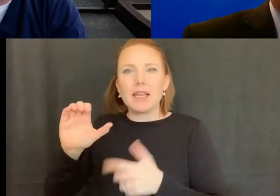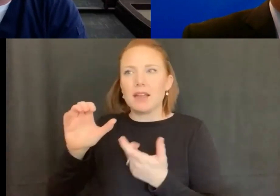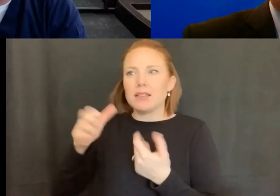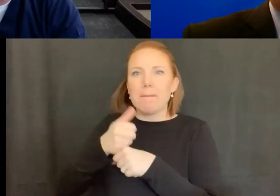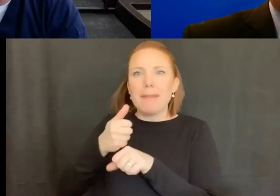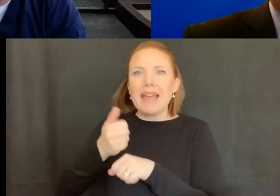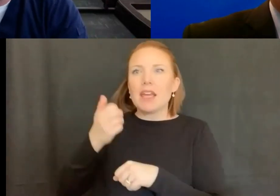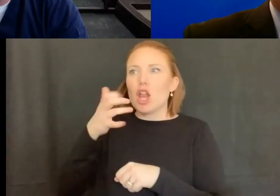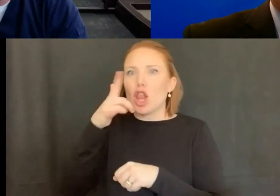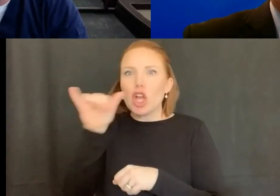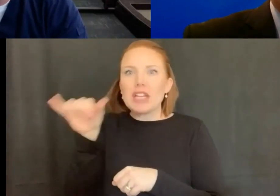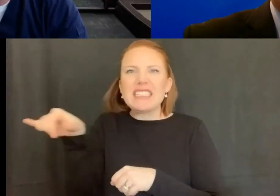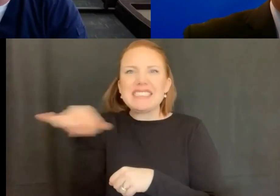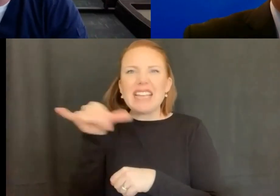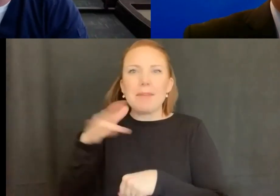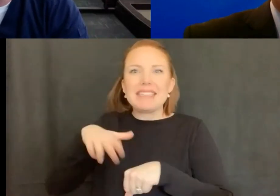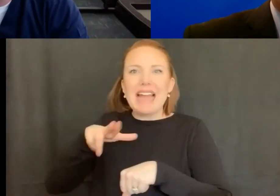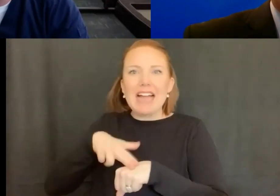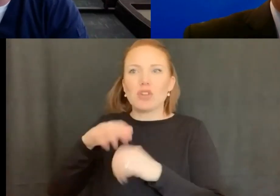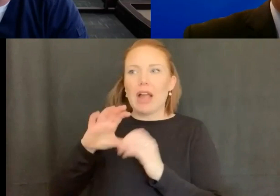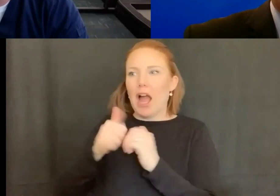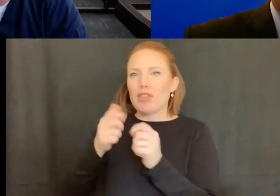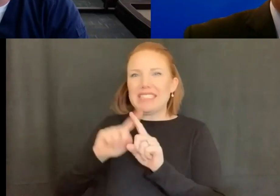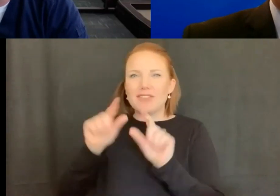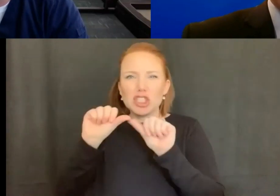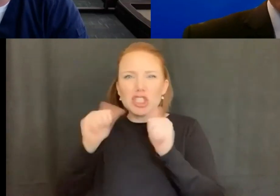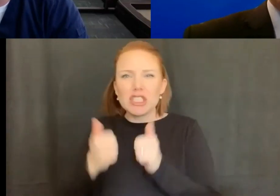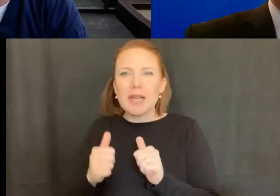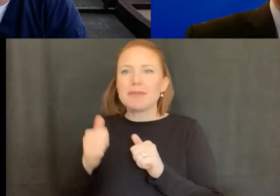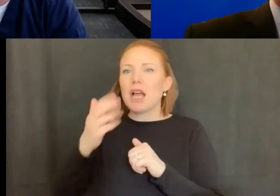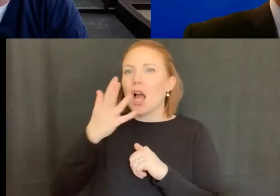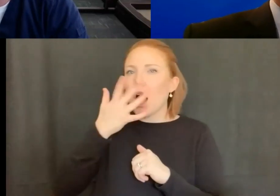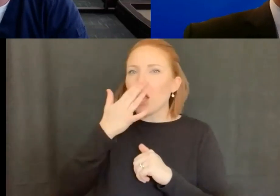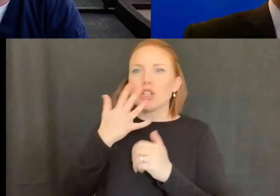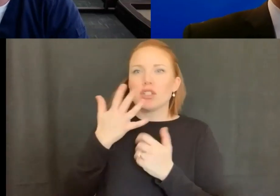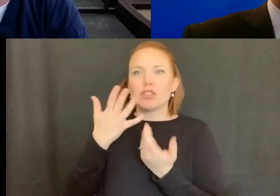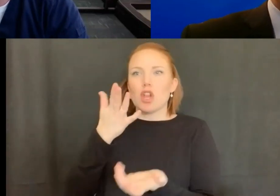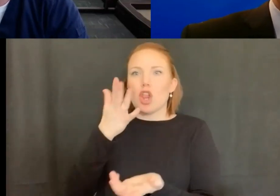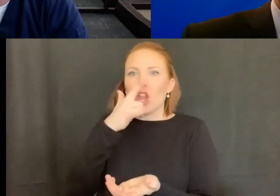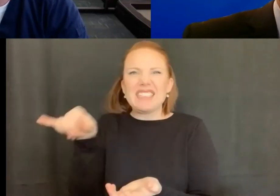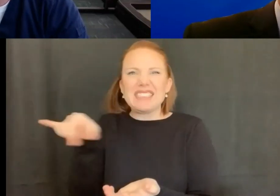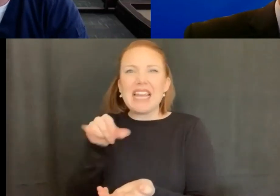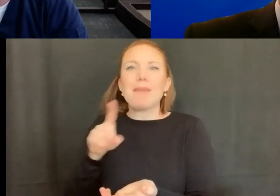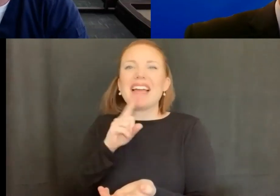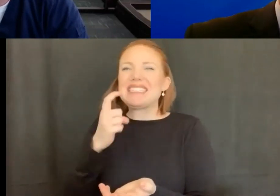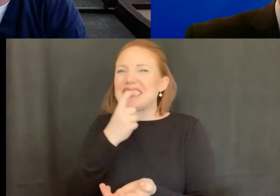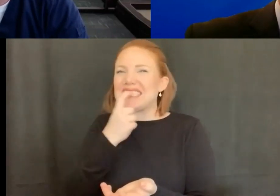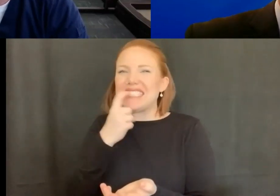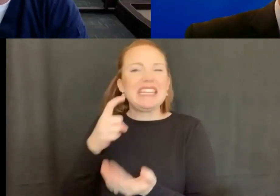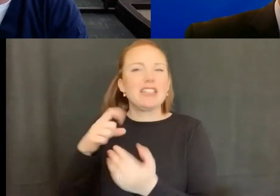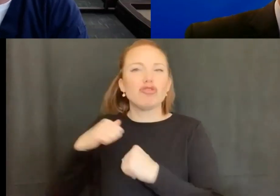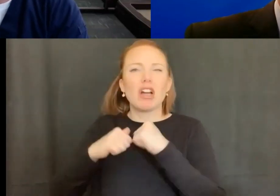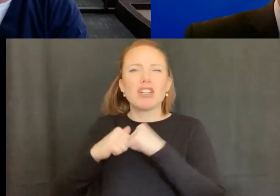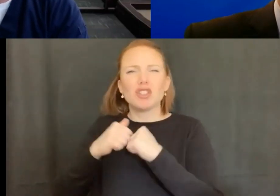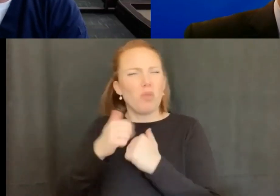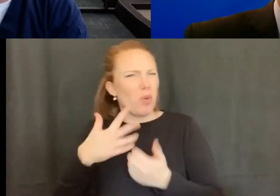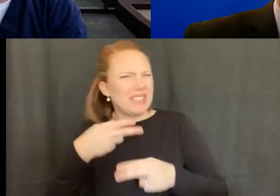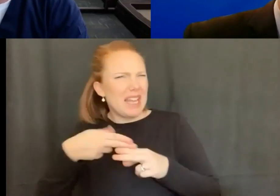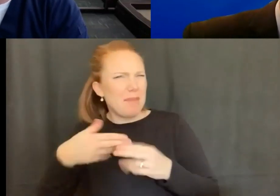the different shades interact to mimic natural tooth structure. Wow. Wow. And what was the name of that machine or system?